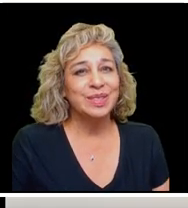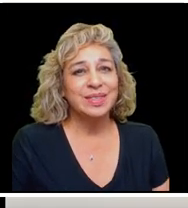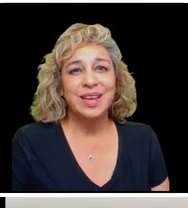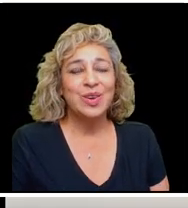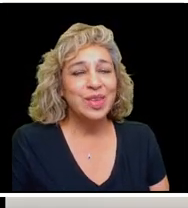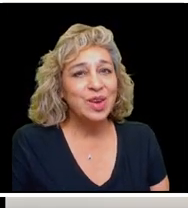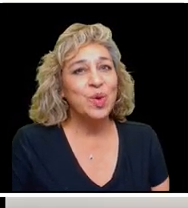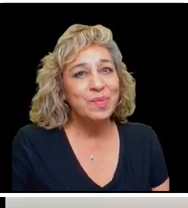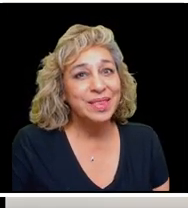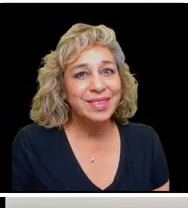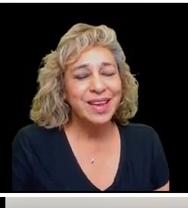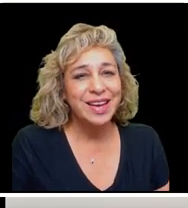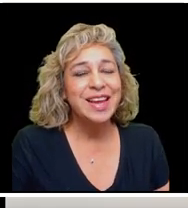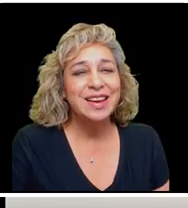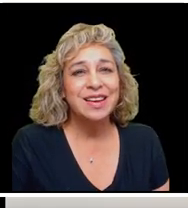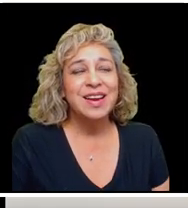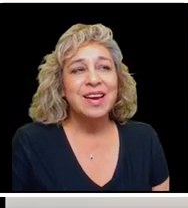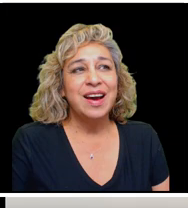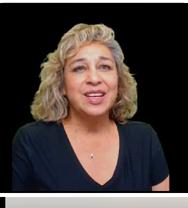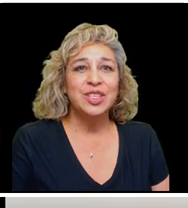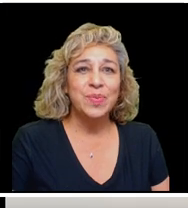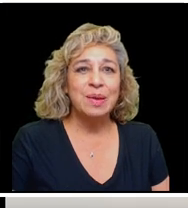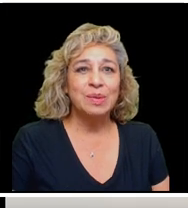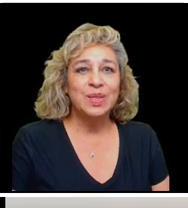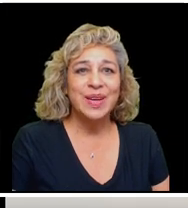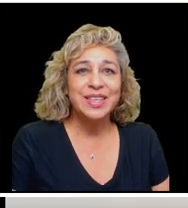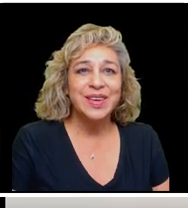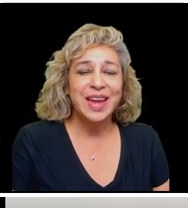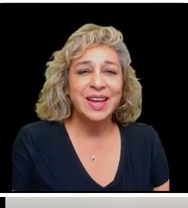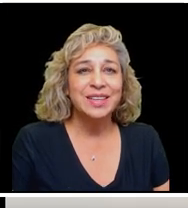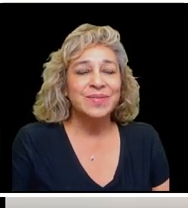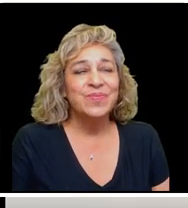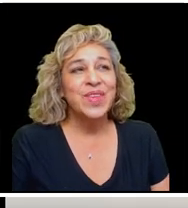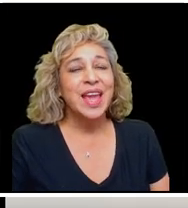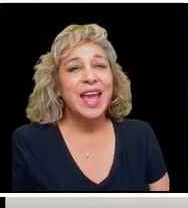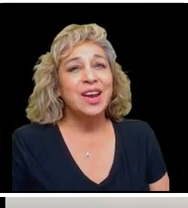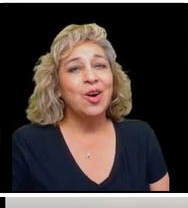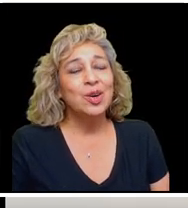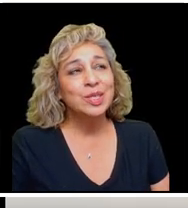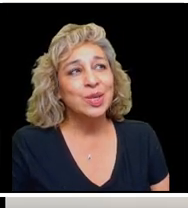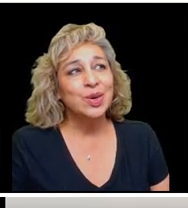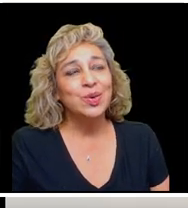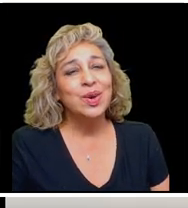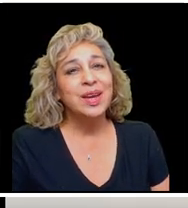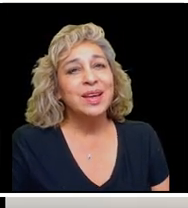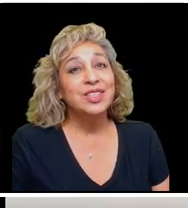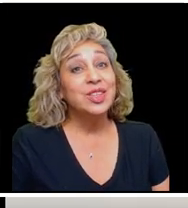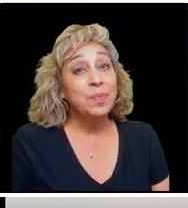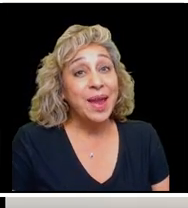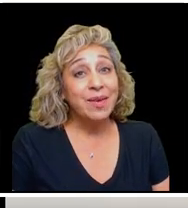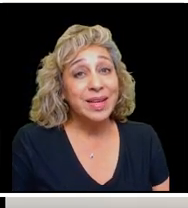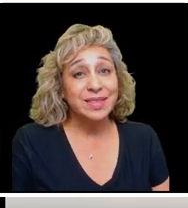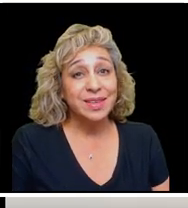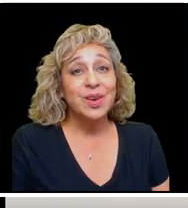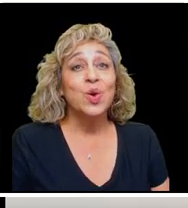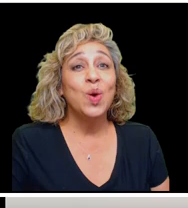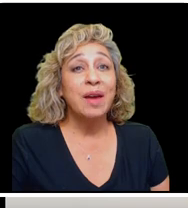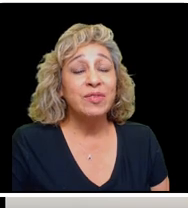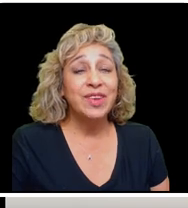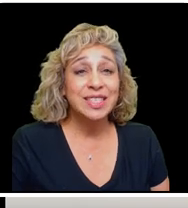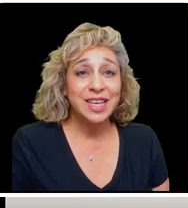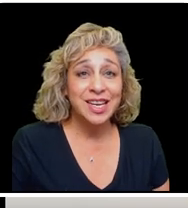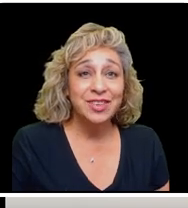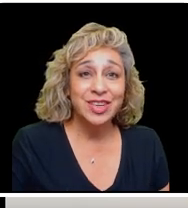the books and all the equipment that they need to be able to educate and also to the parents who